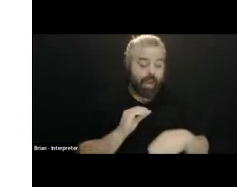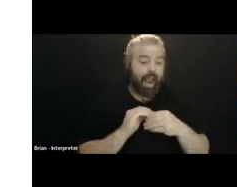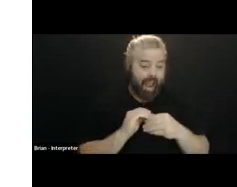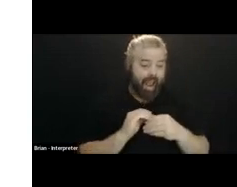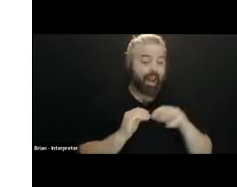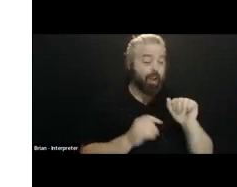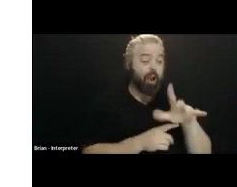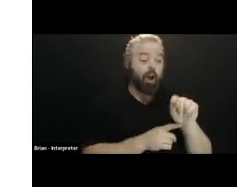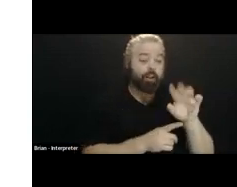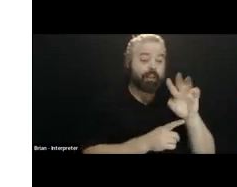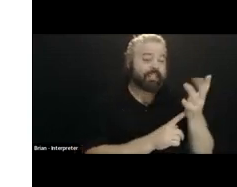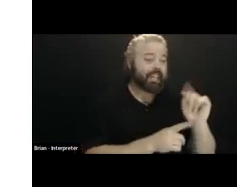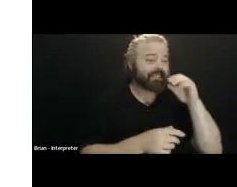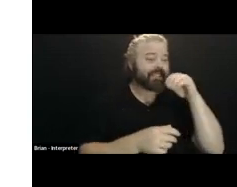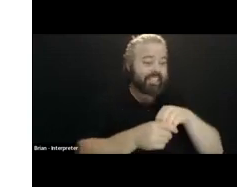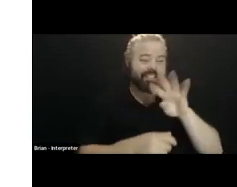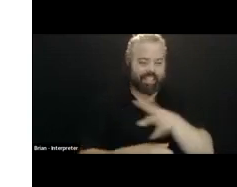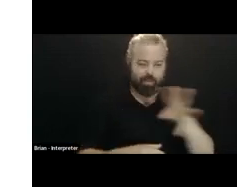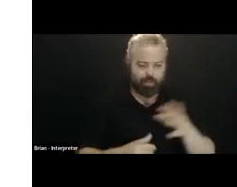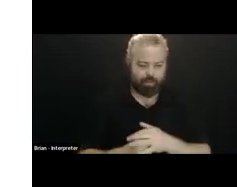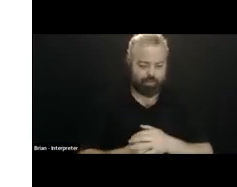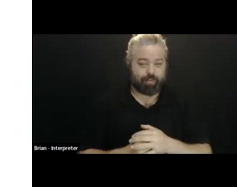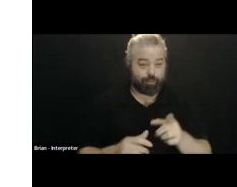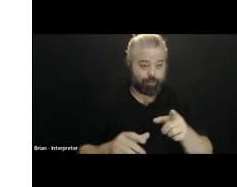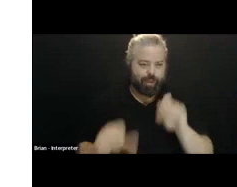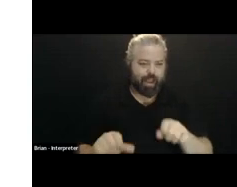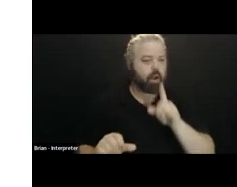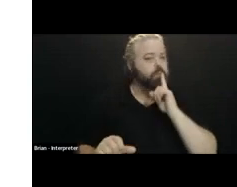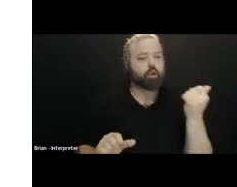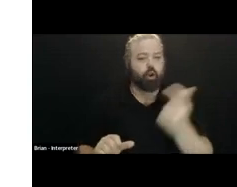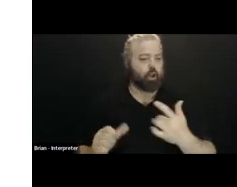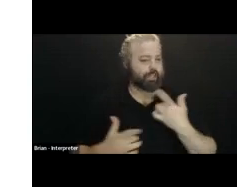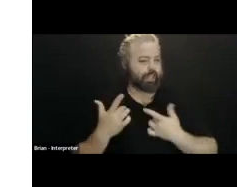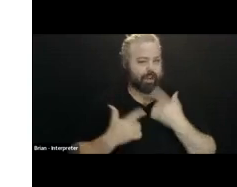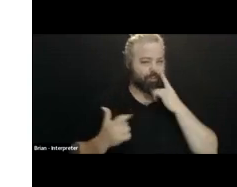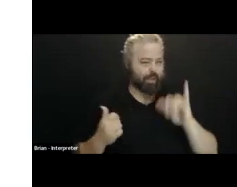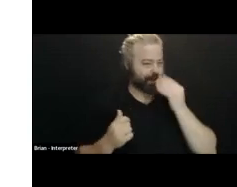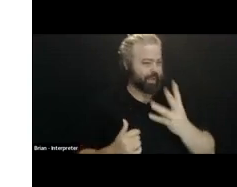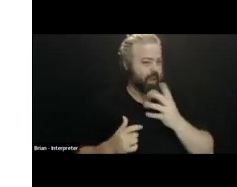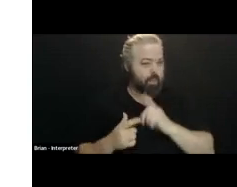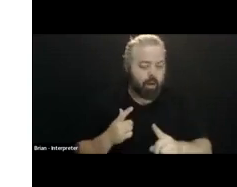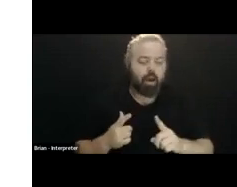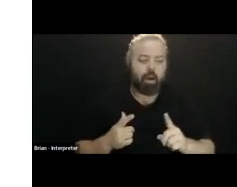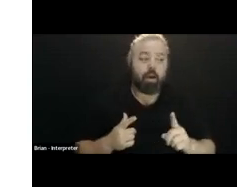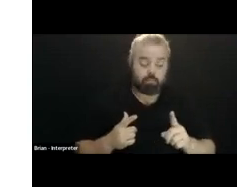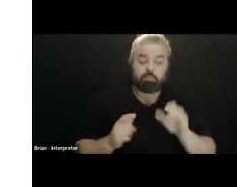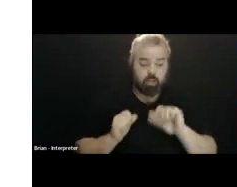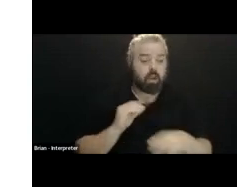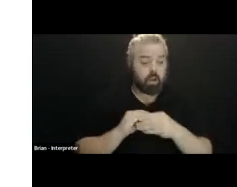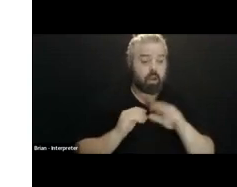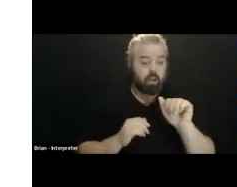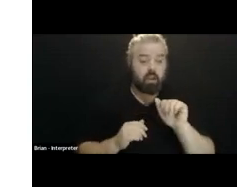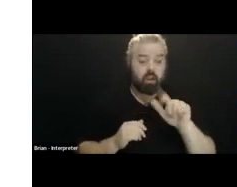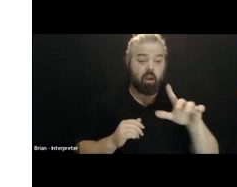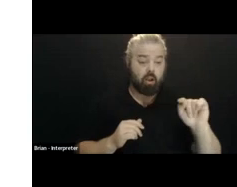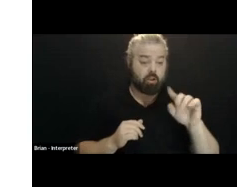table? You can. I'm sure you're excited to hear this, but yes, you can add alt text, and we would recommend